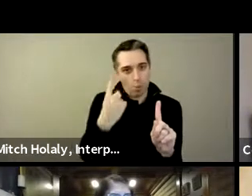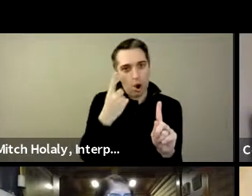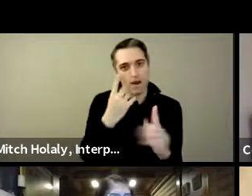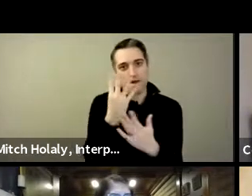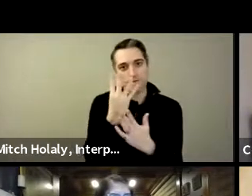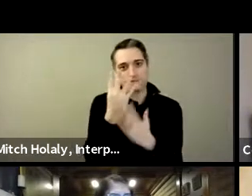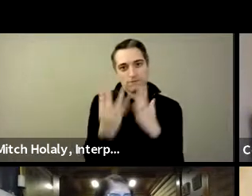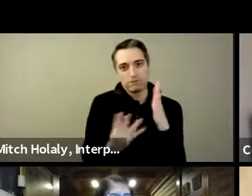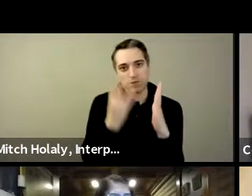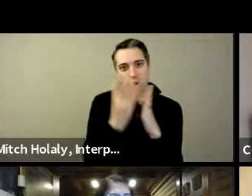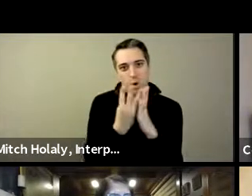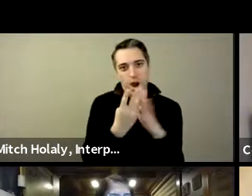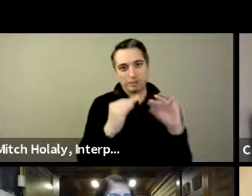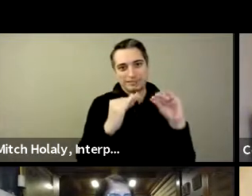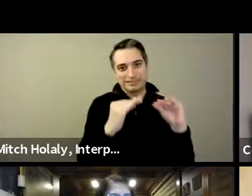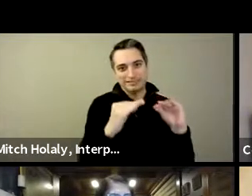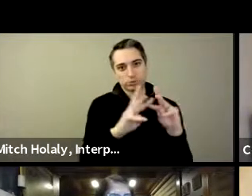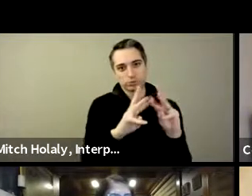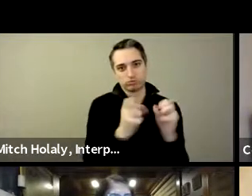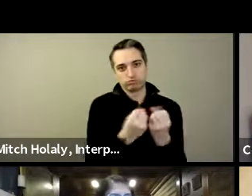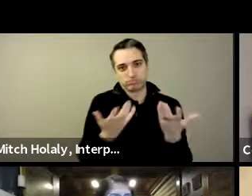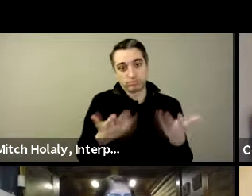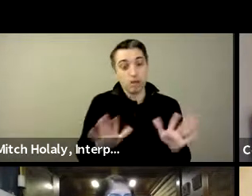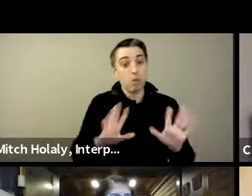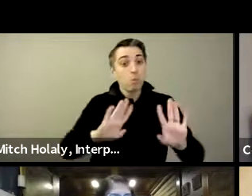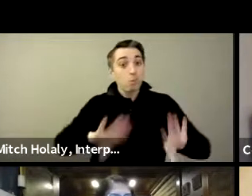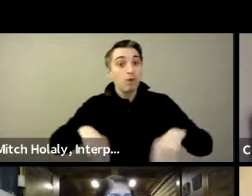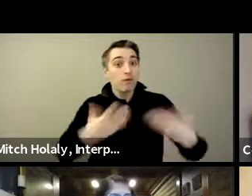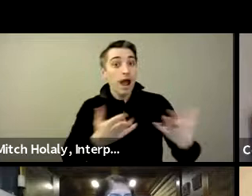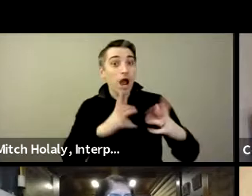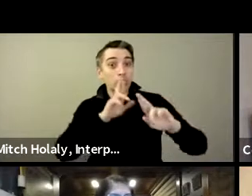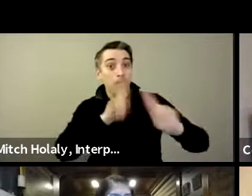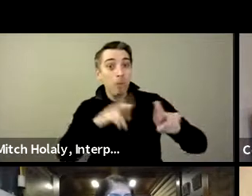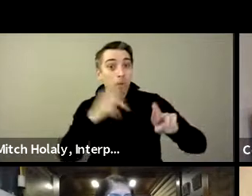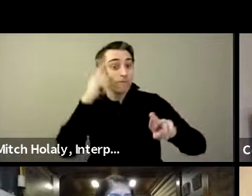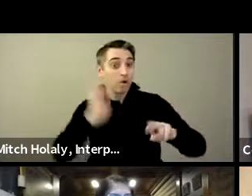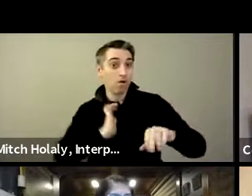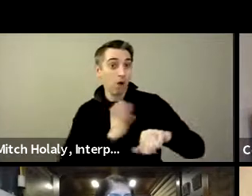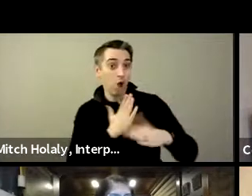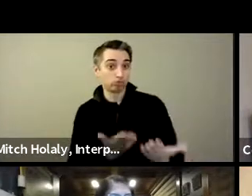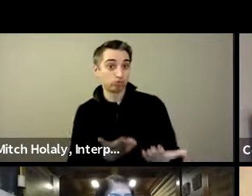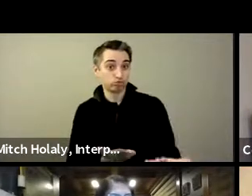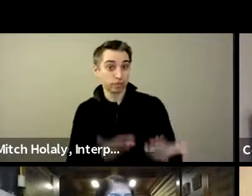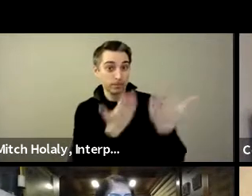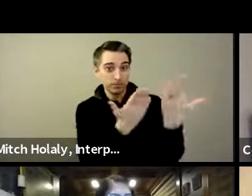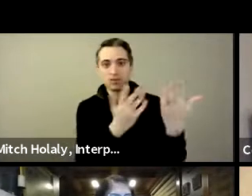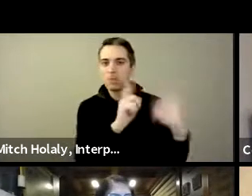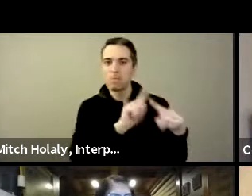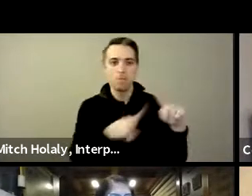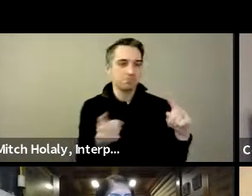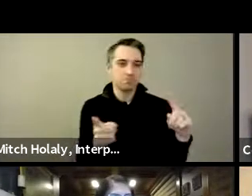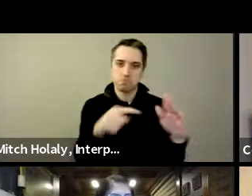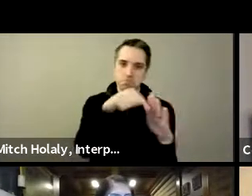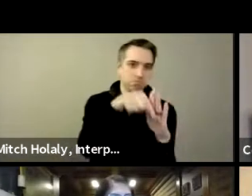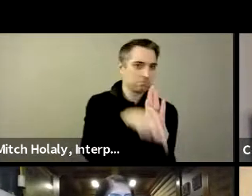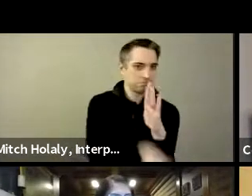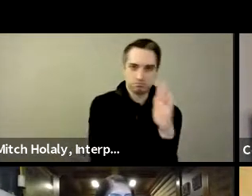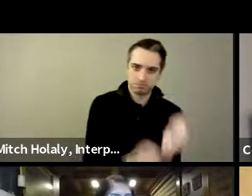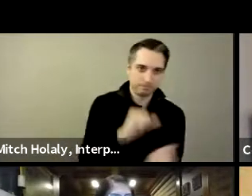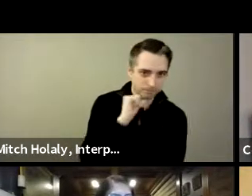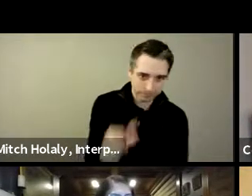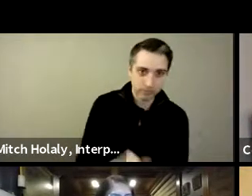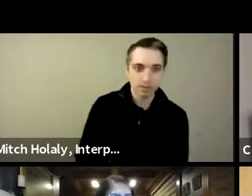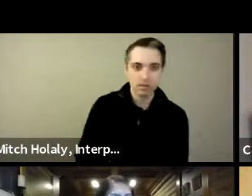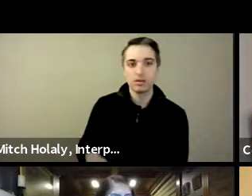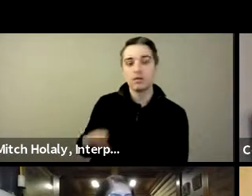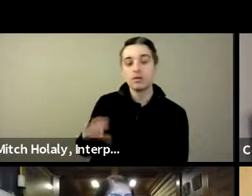session, provide a report to them in terms of our recommendations, but nothing followed. So with respect